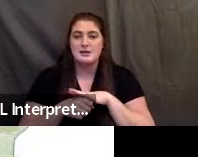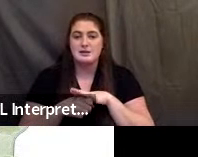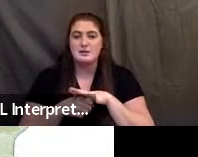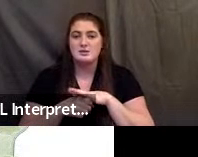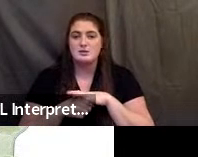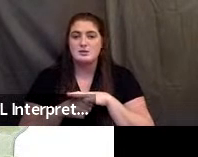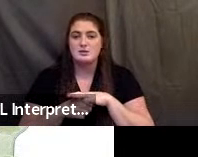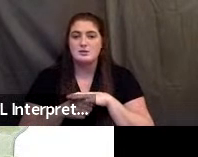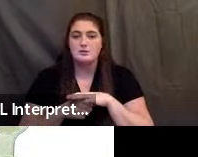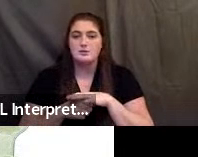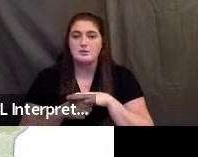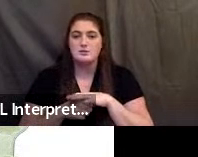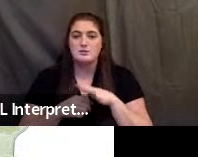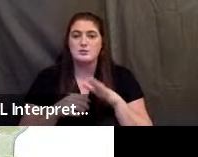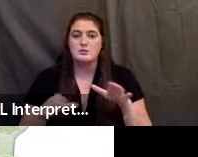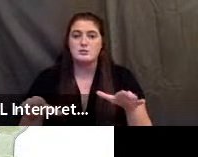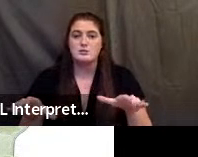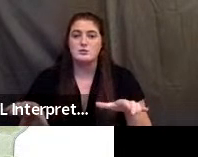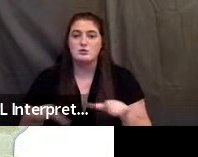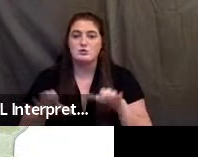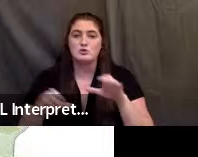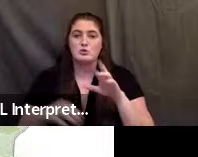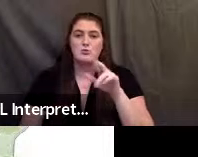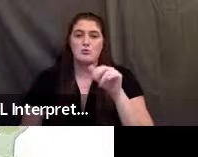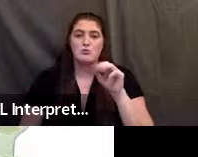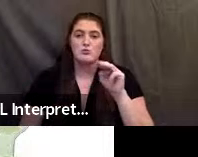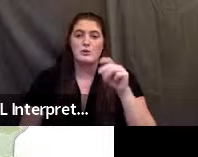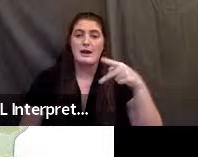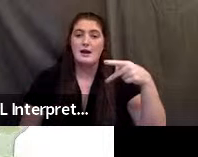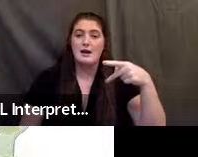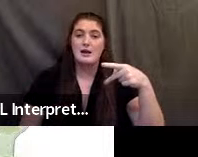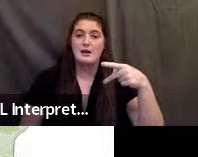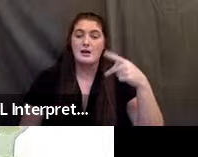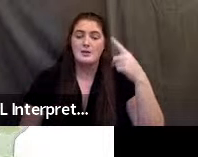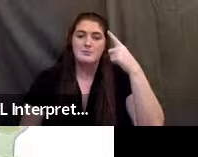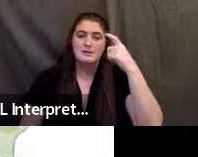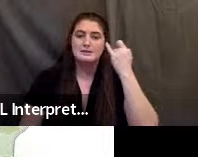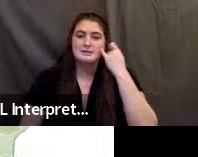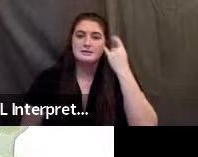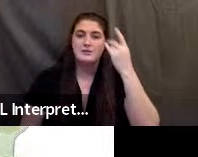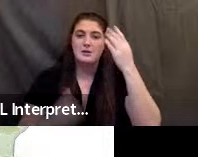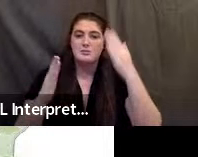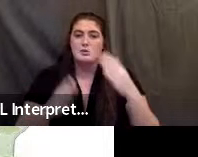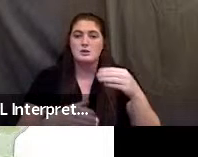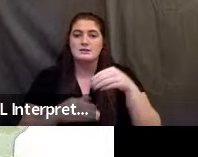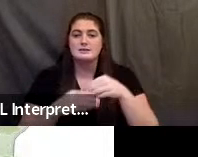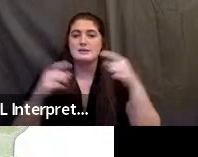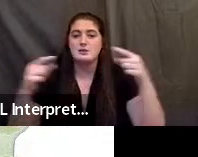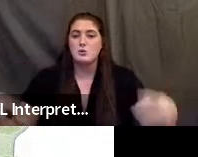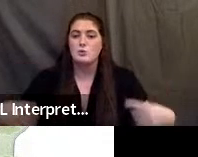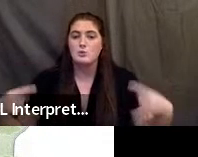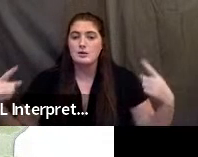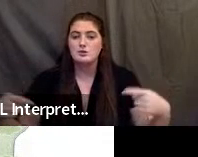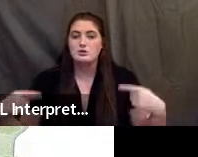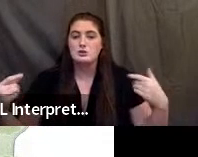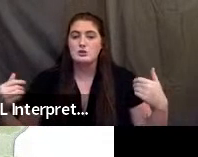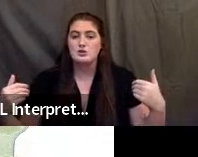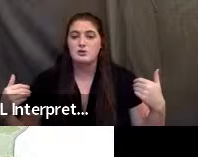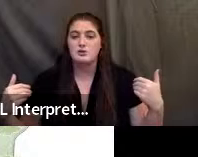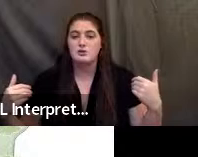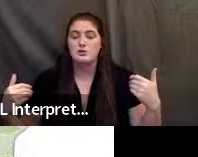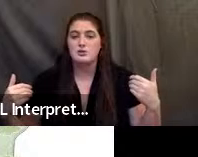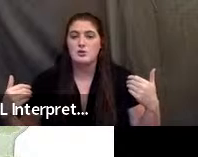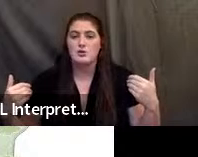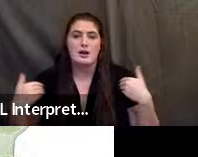do a ramp. The reason being, if someone's in a wheelchair or they're having just general